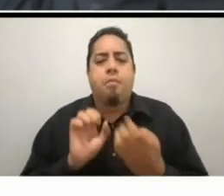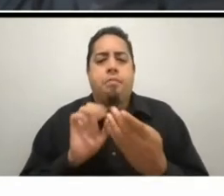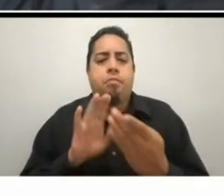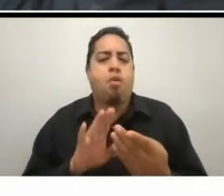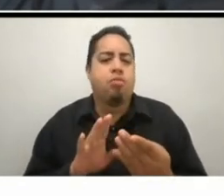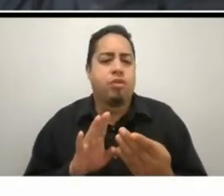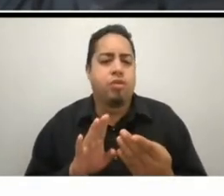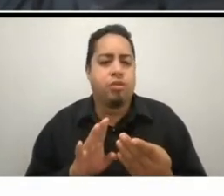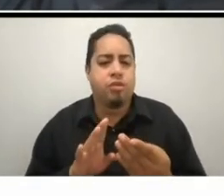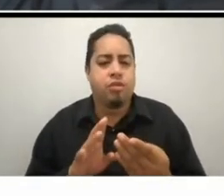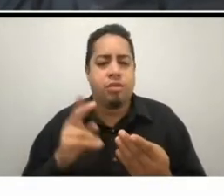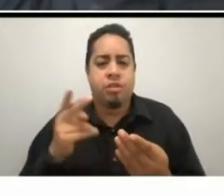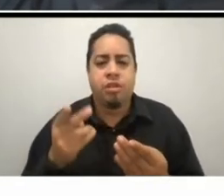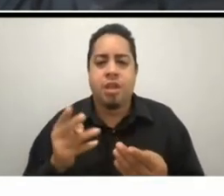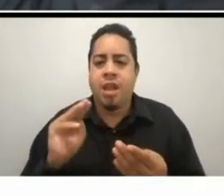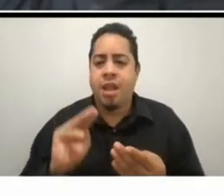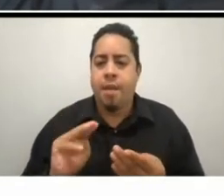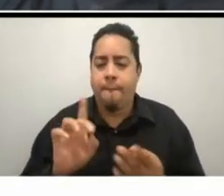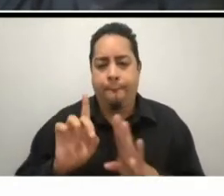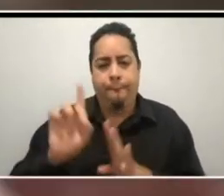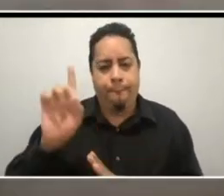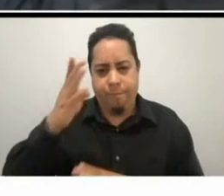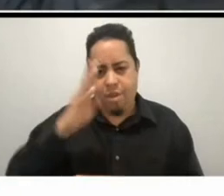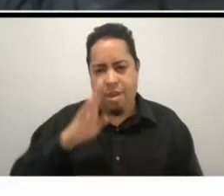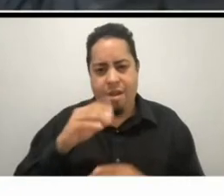in the wilderness of life,